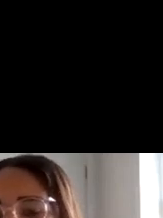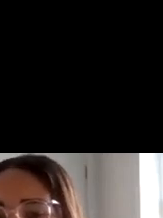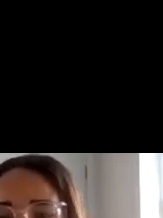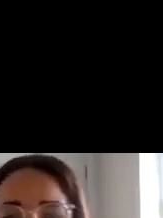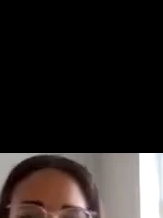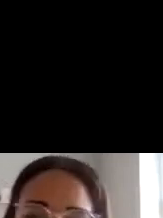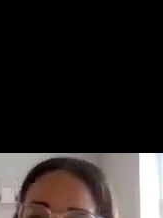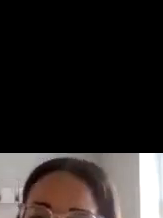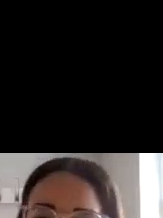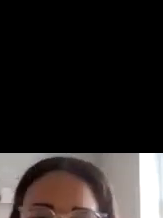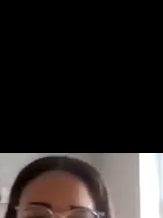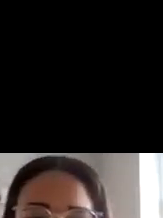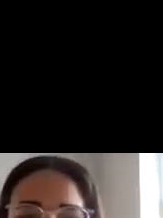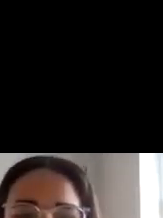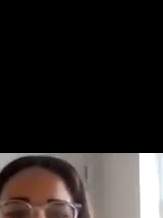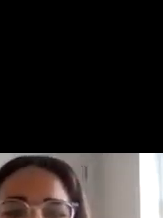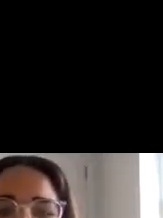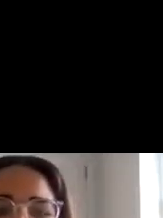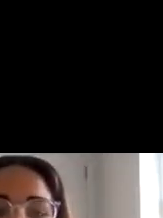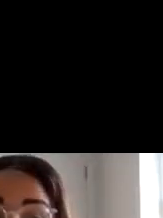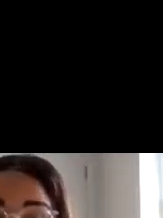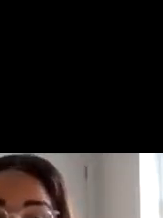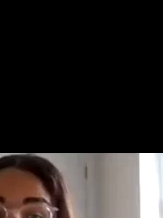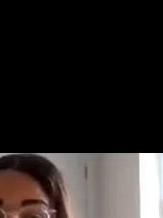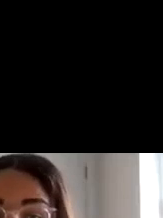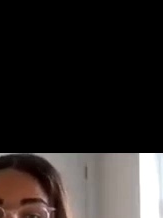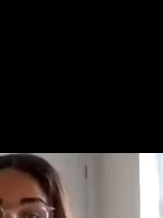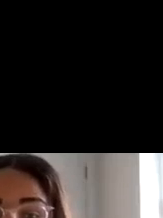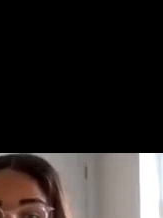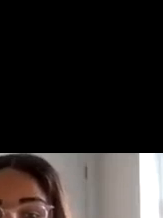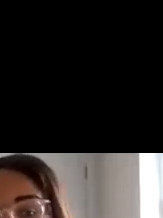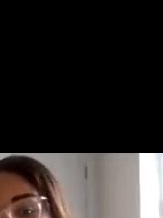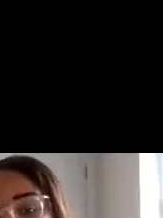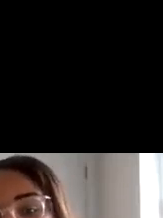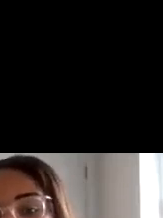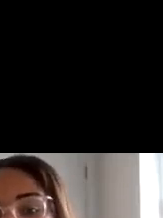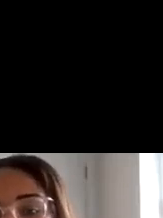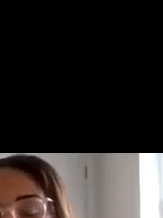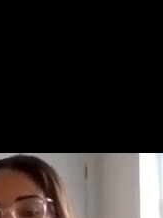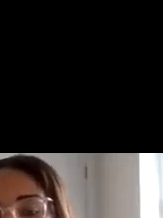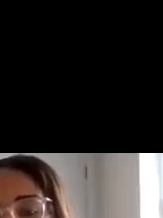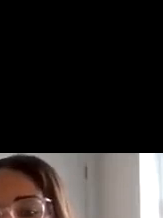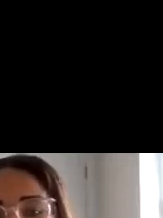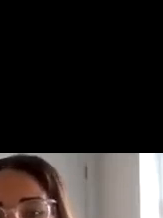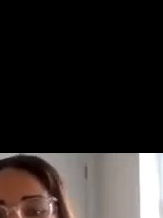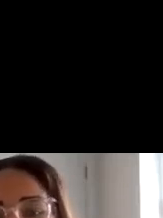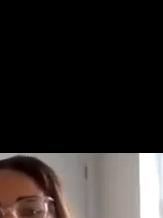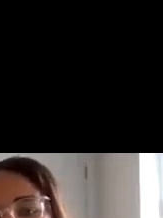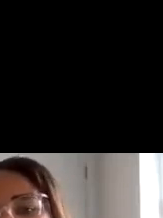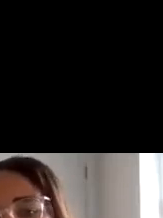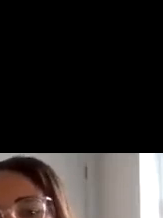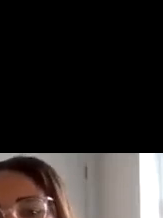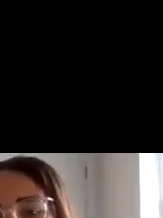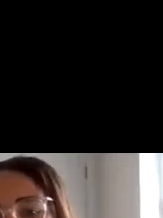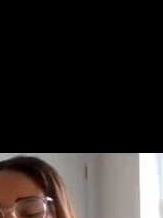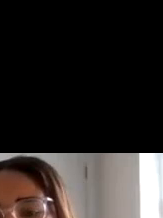useful. There's lots of really interesting ones on there. So today's topic is Makaton, a very special language programme. There's lots of